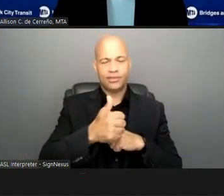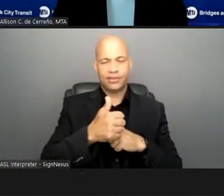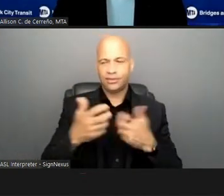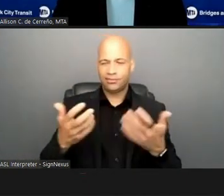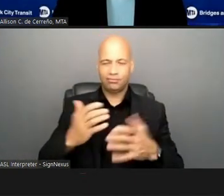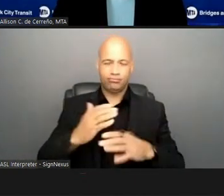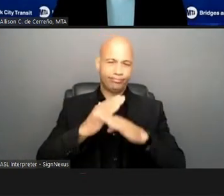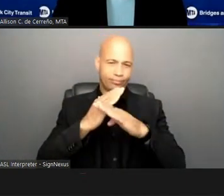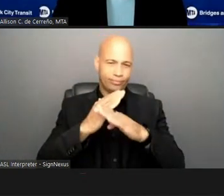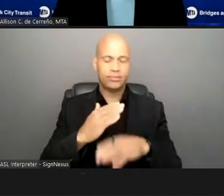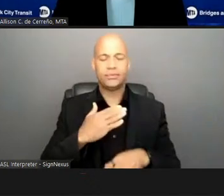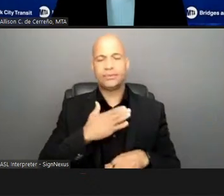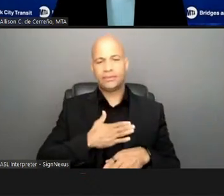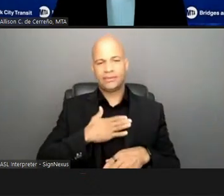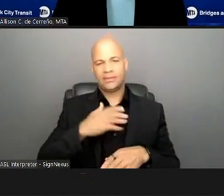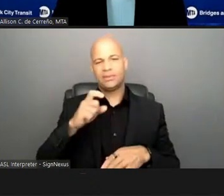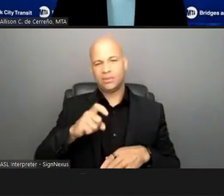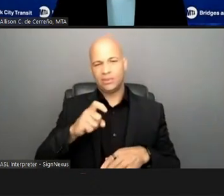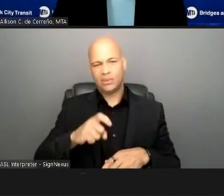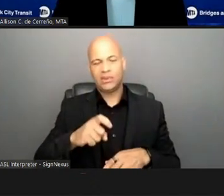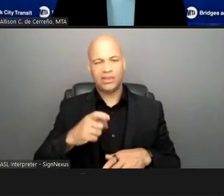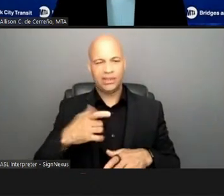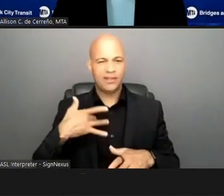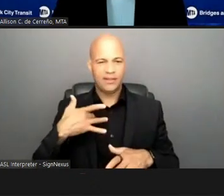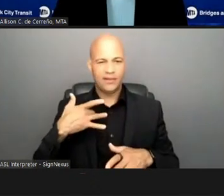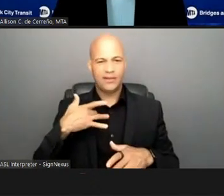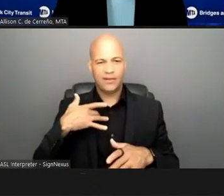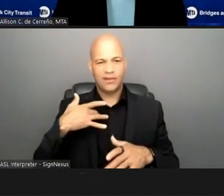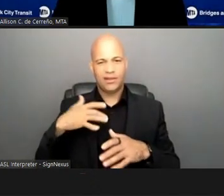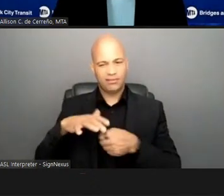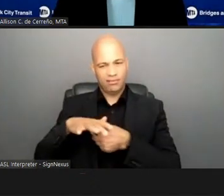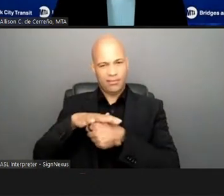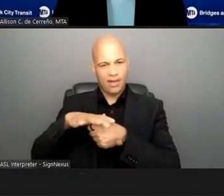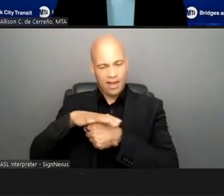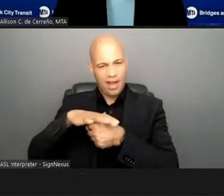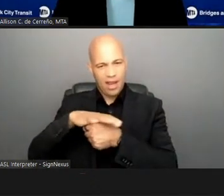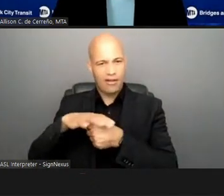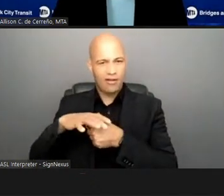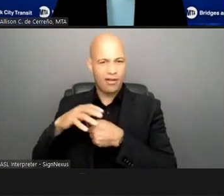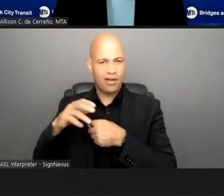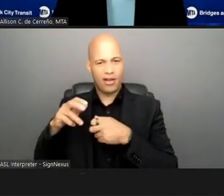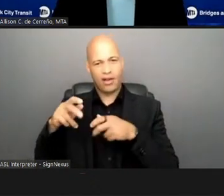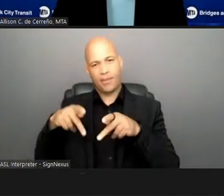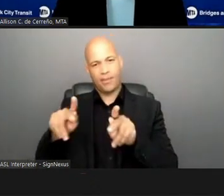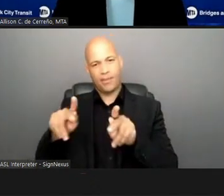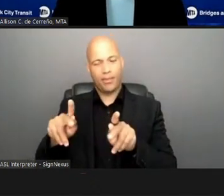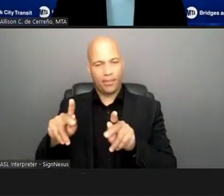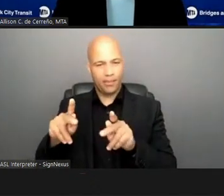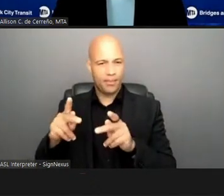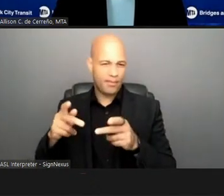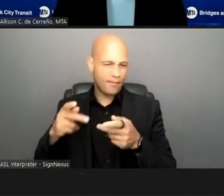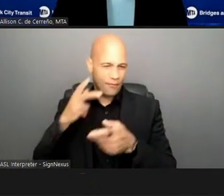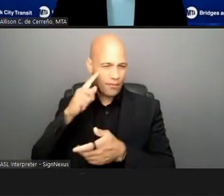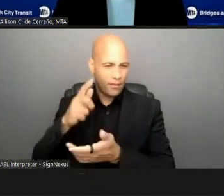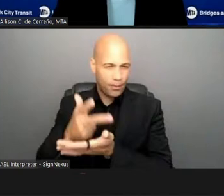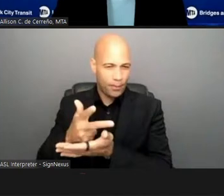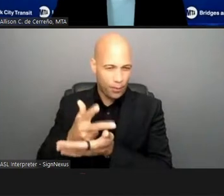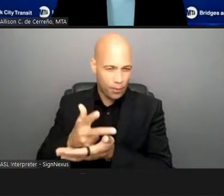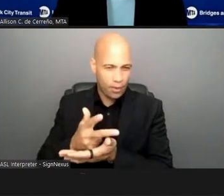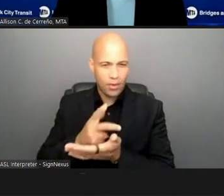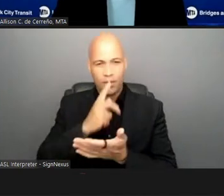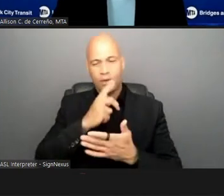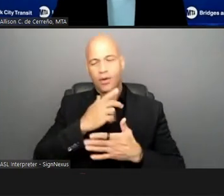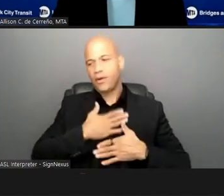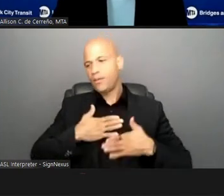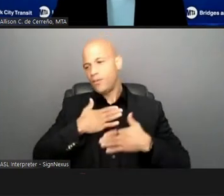this I think that our residential parking permits will be essential uh we appreciate I appreciate the